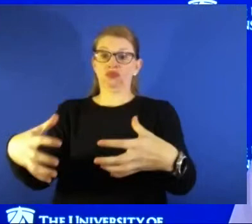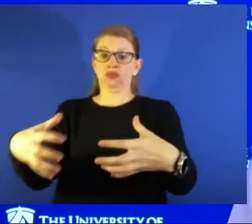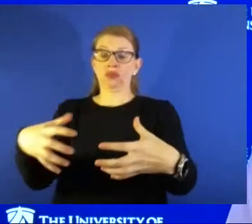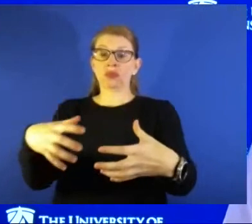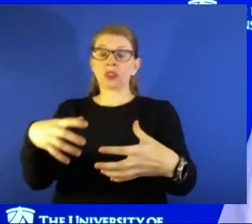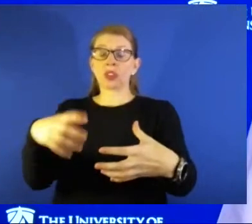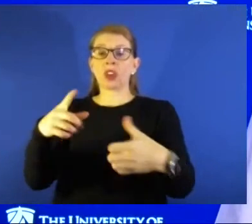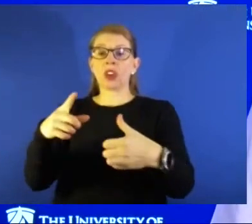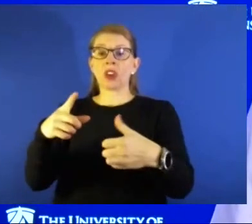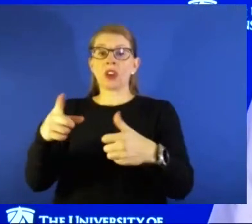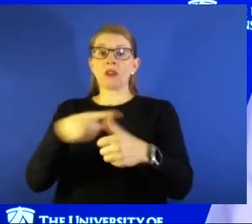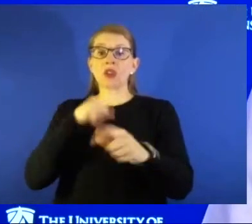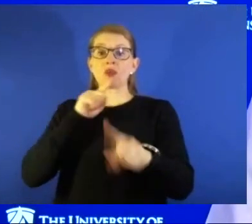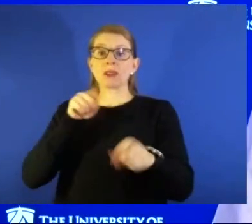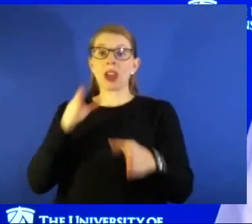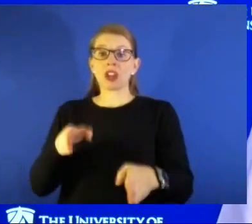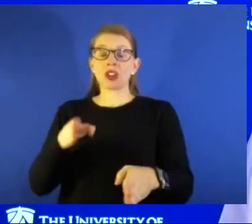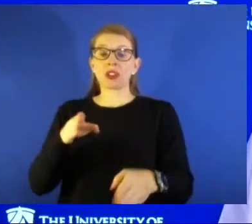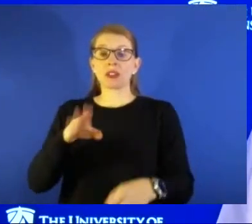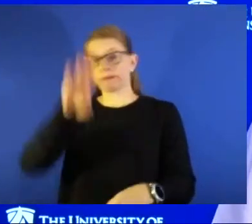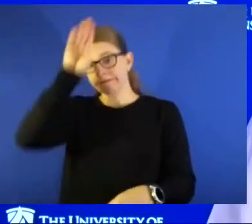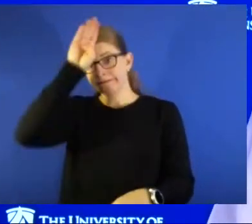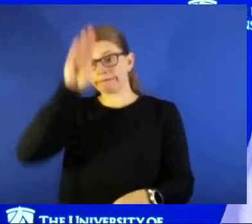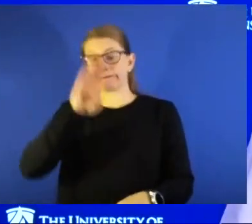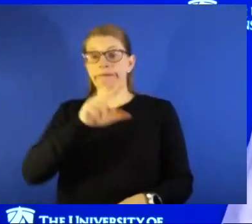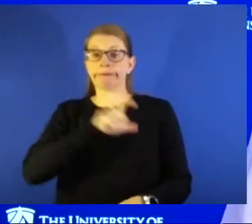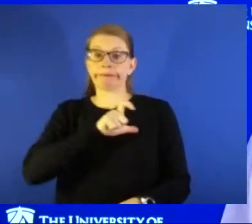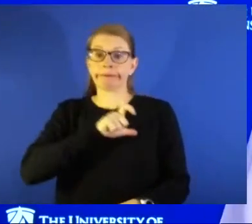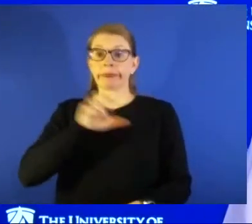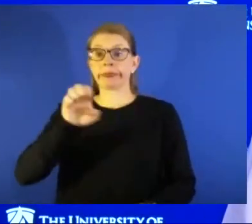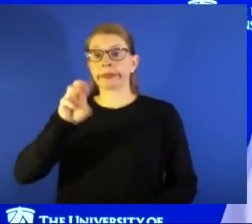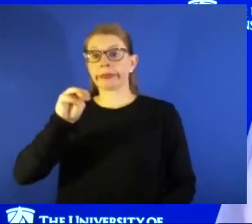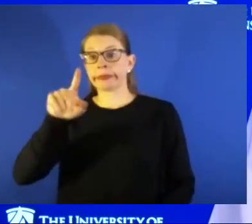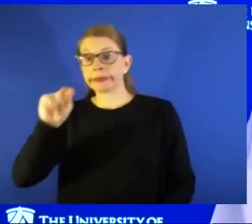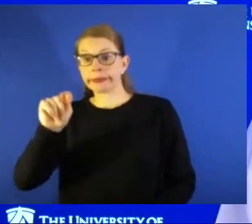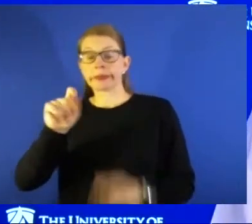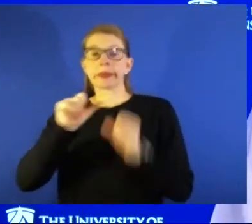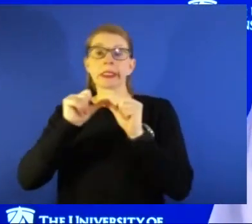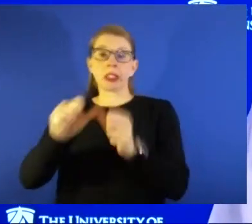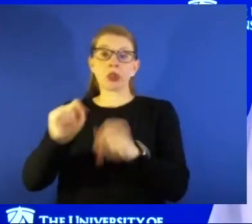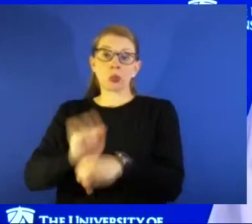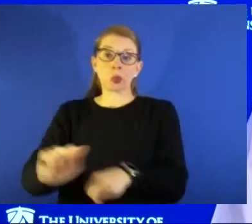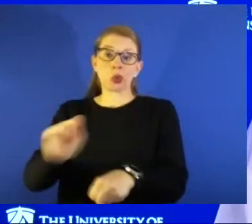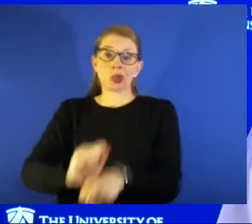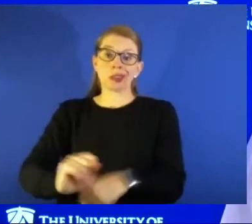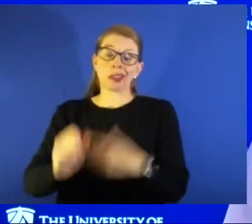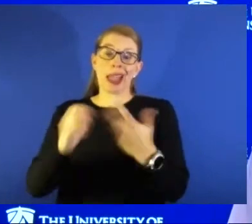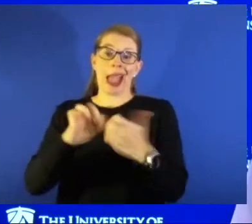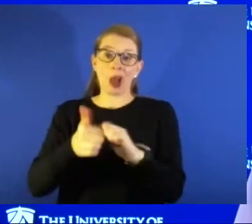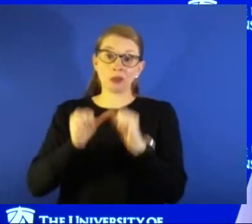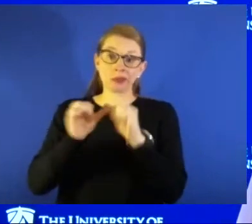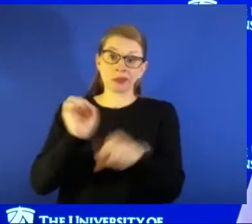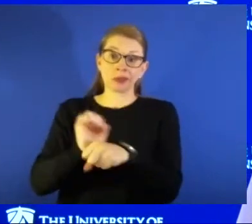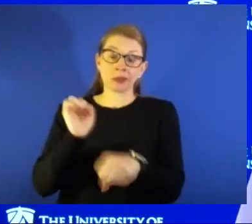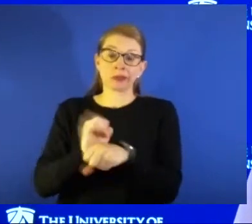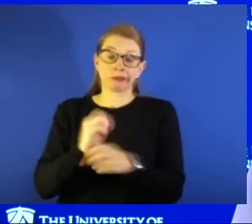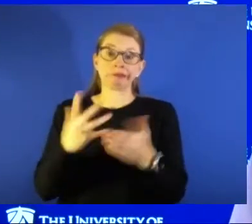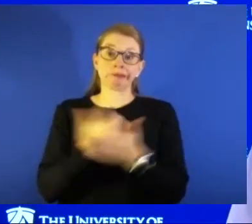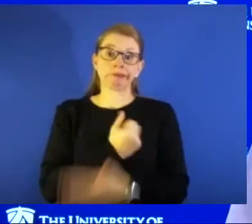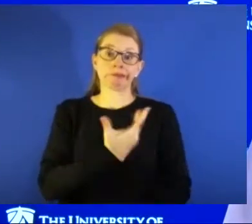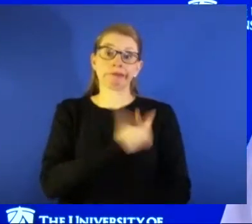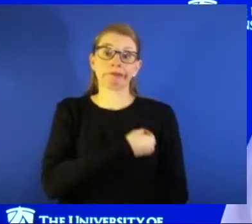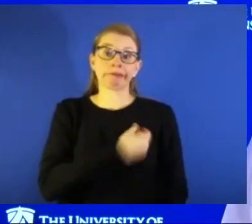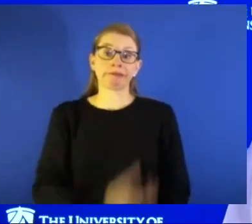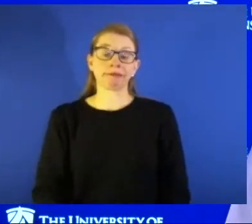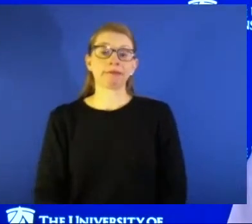officers, firefighters, our EMTs, everybody to be able to continue to work. And I think the way doing that is by, you know,